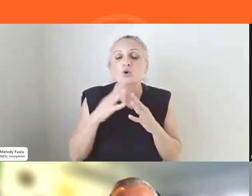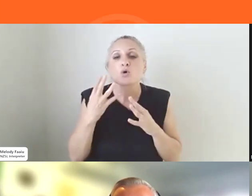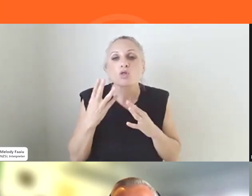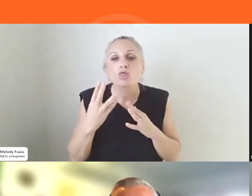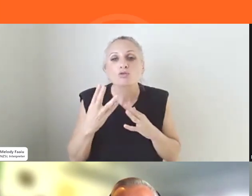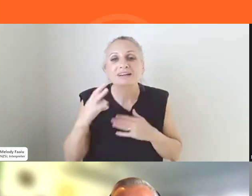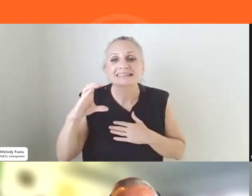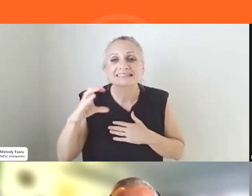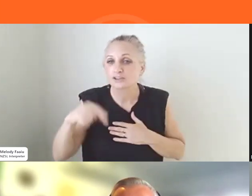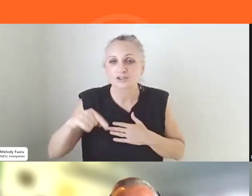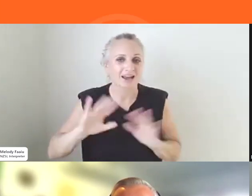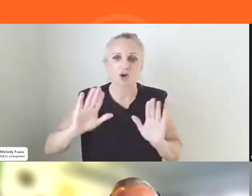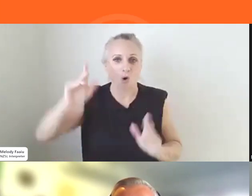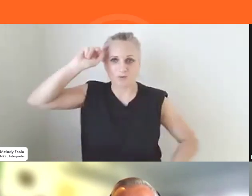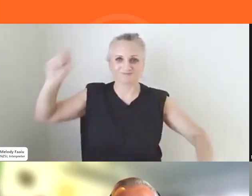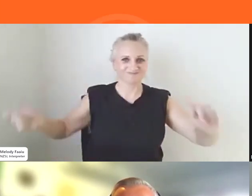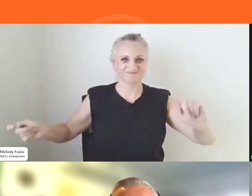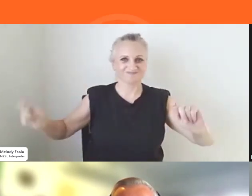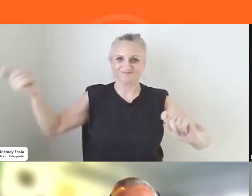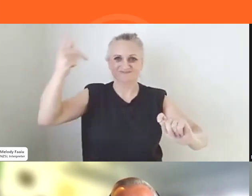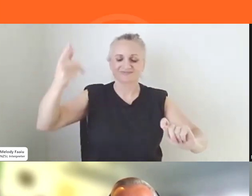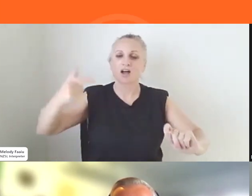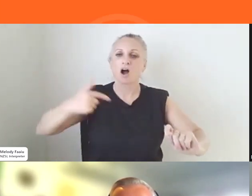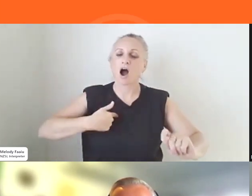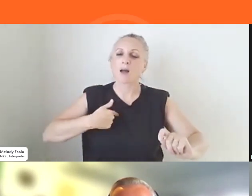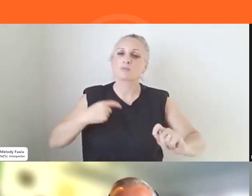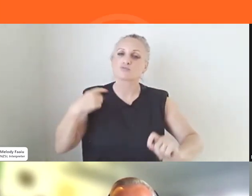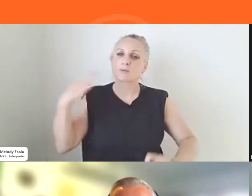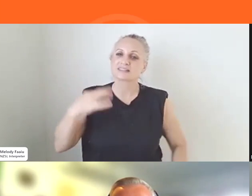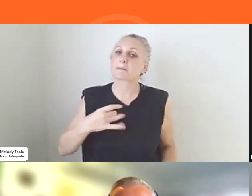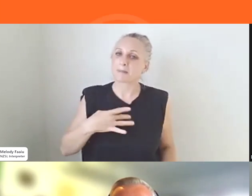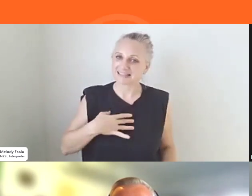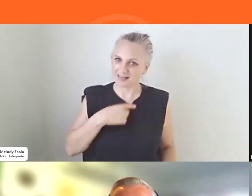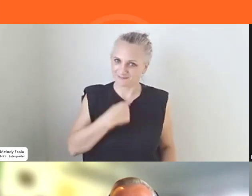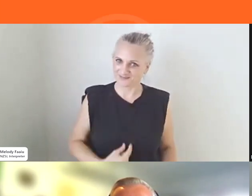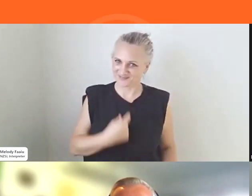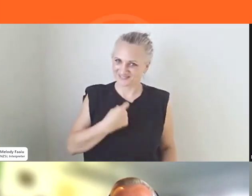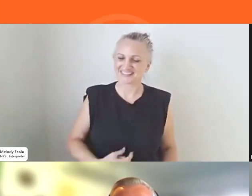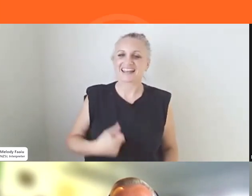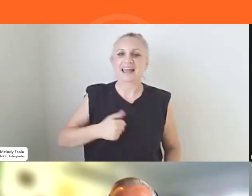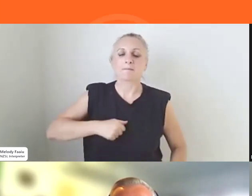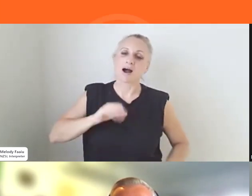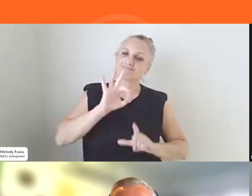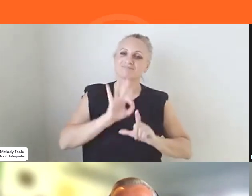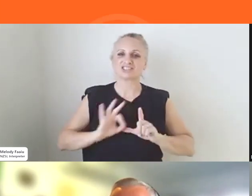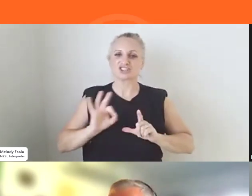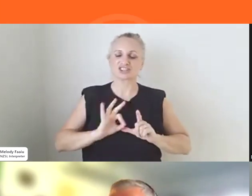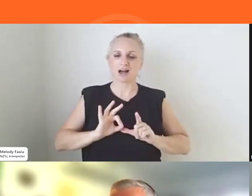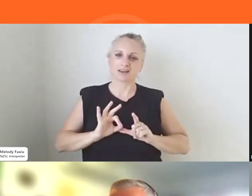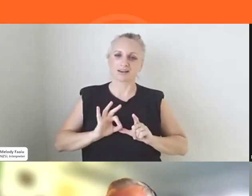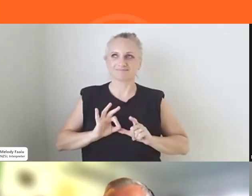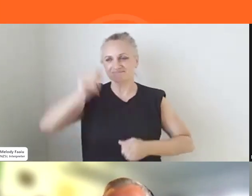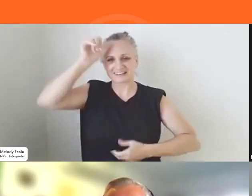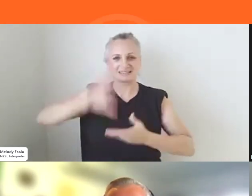as myself and from my own experiences as a designer. So one of the themes that's very clear in today's discussions is